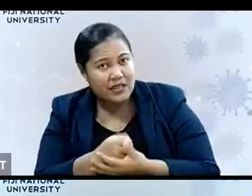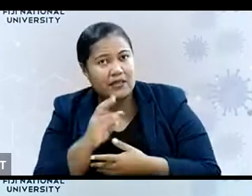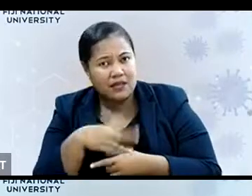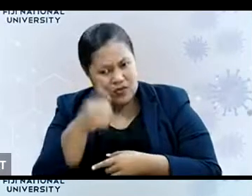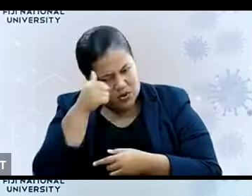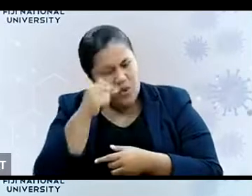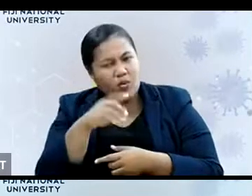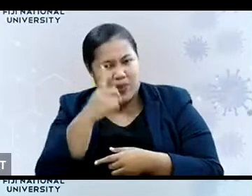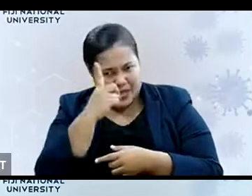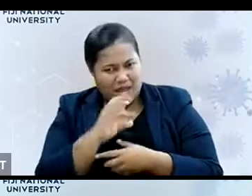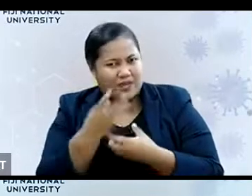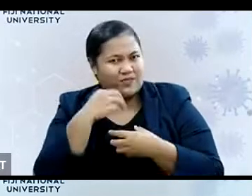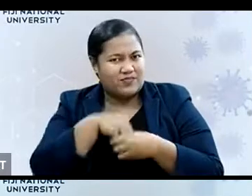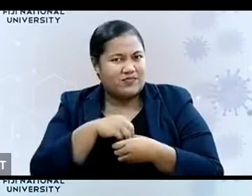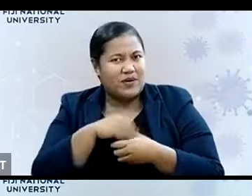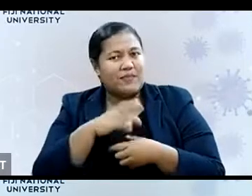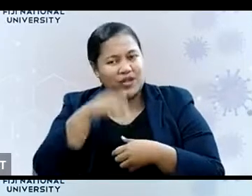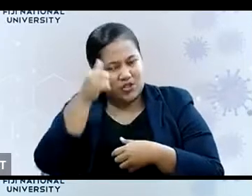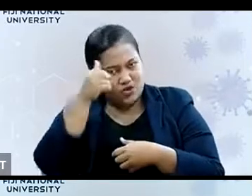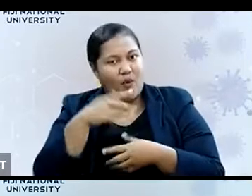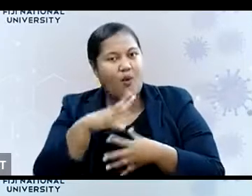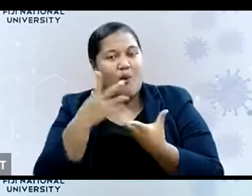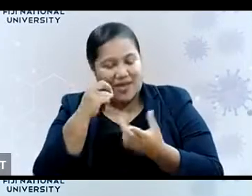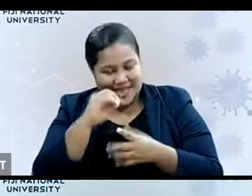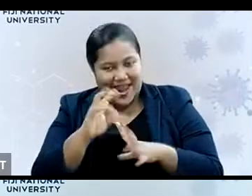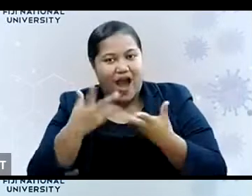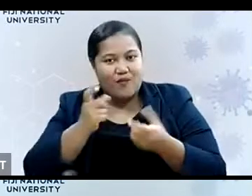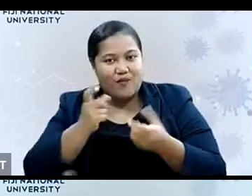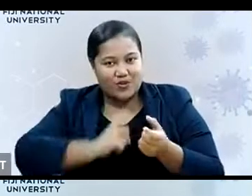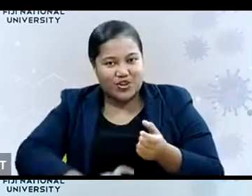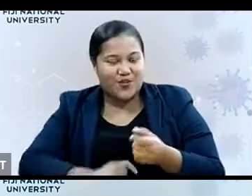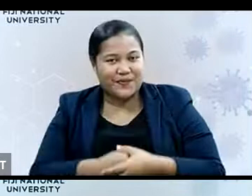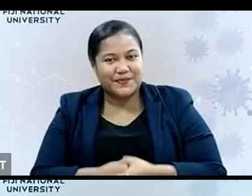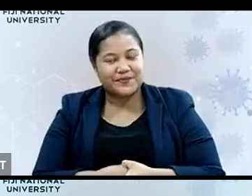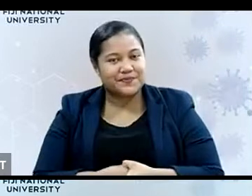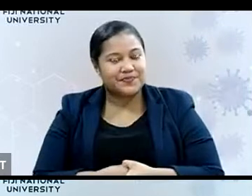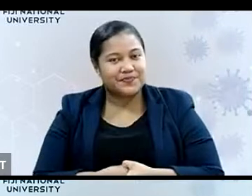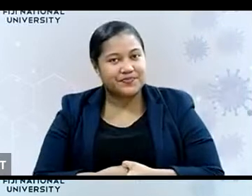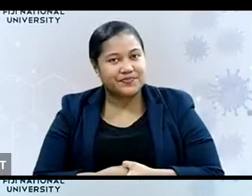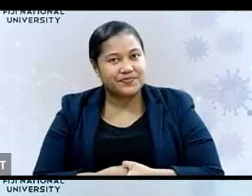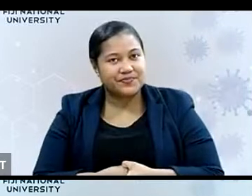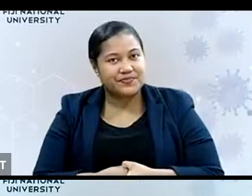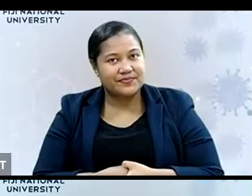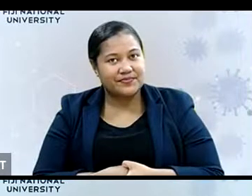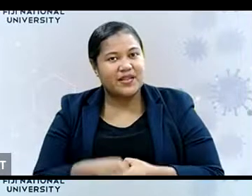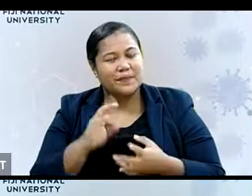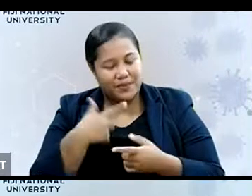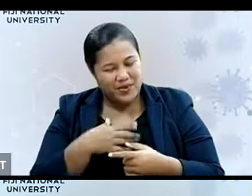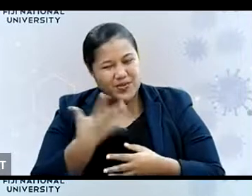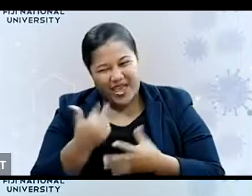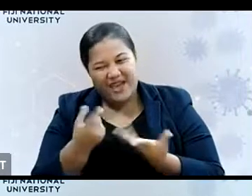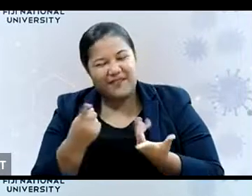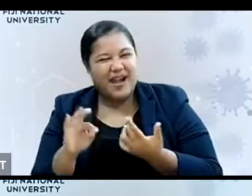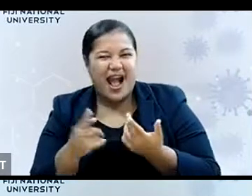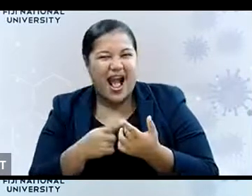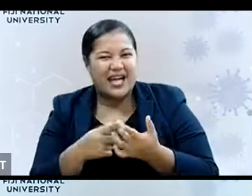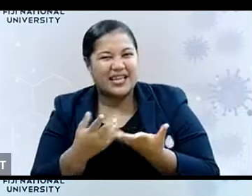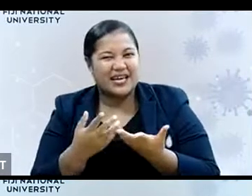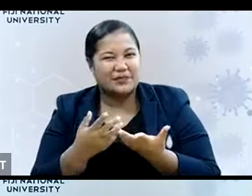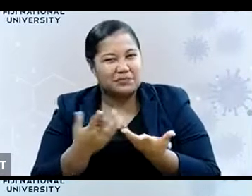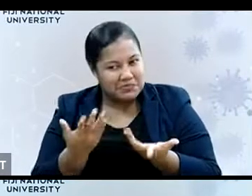detect it, and we know how to treat it now. And so this side effect, although it sounds